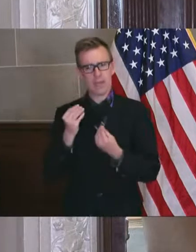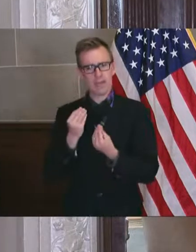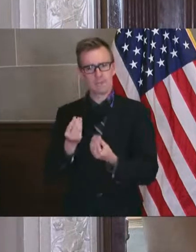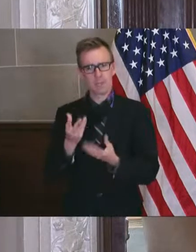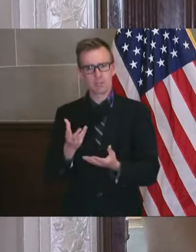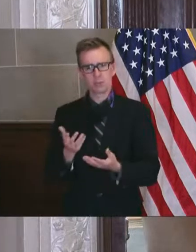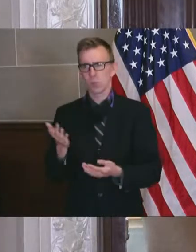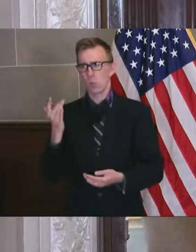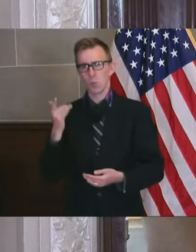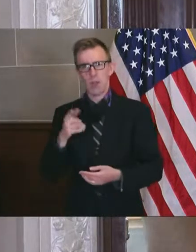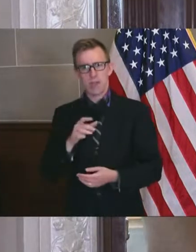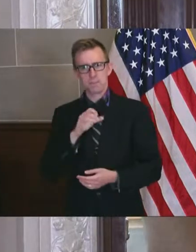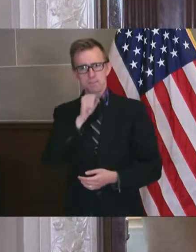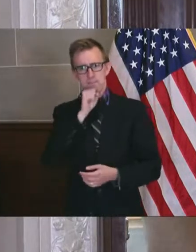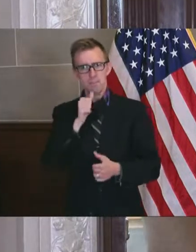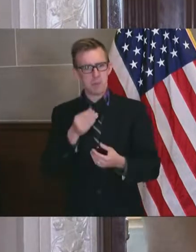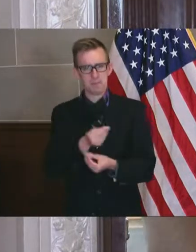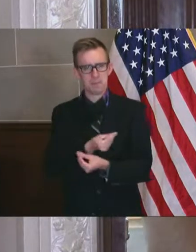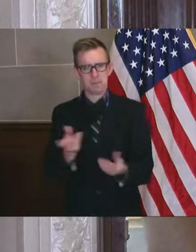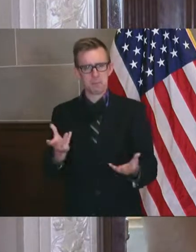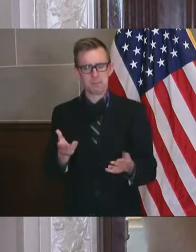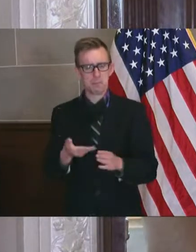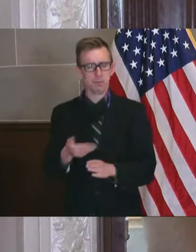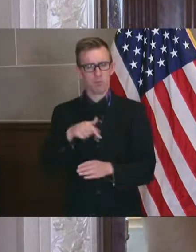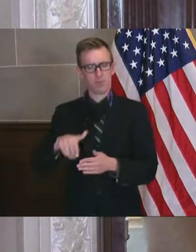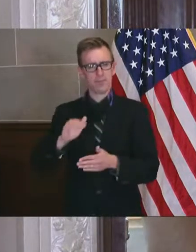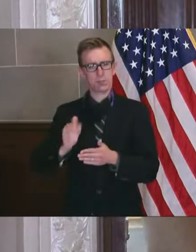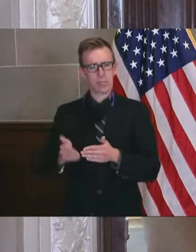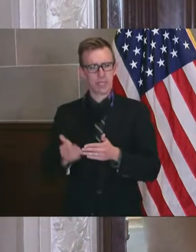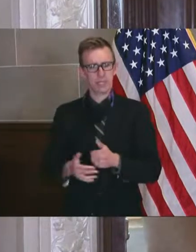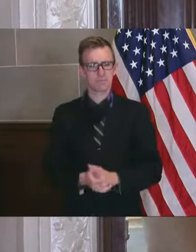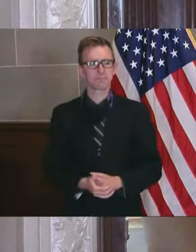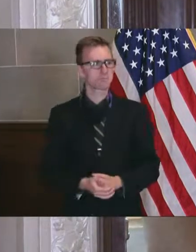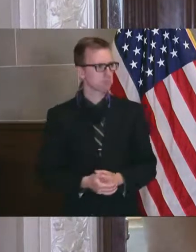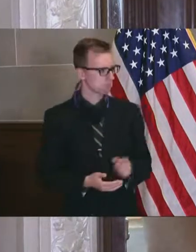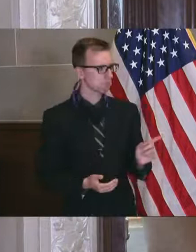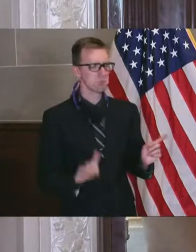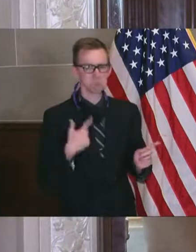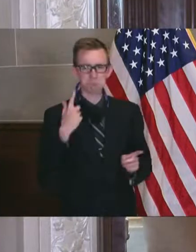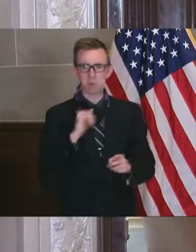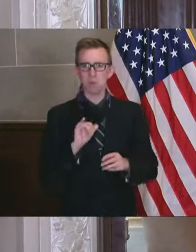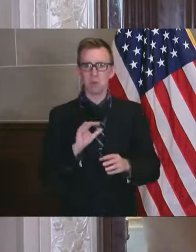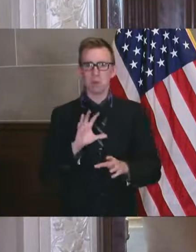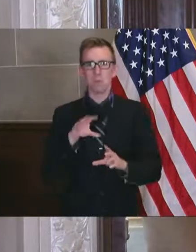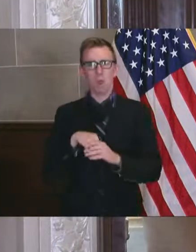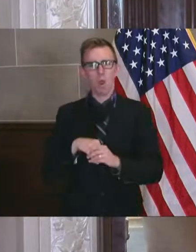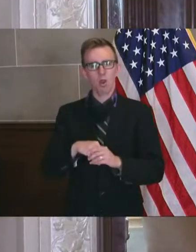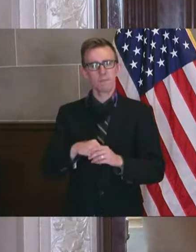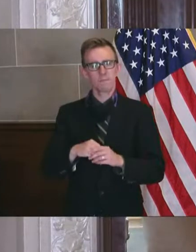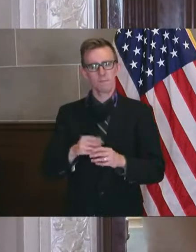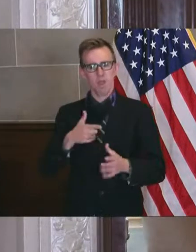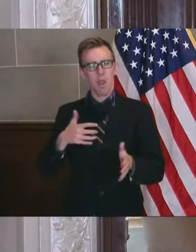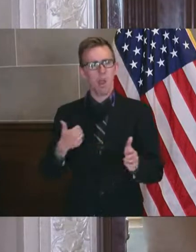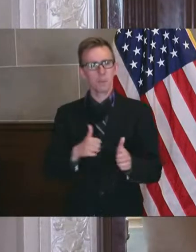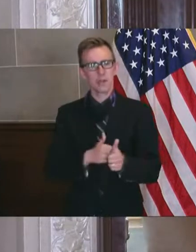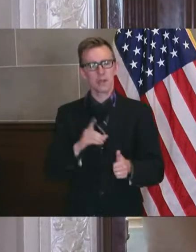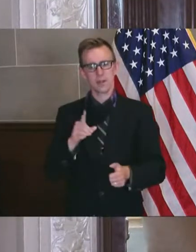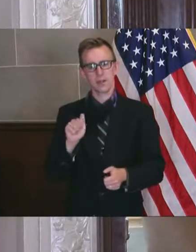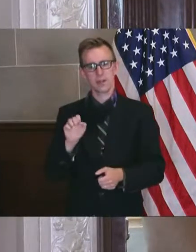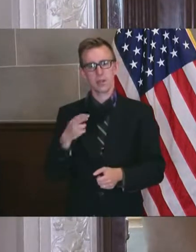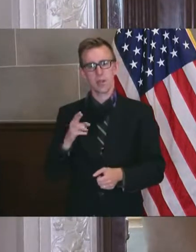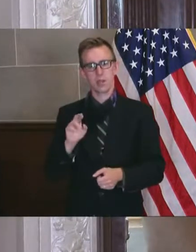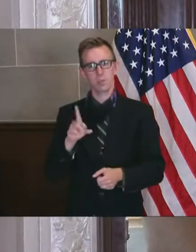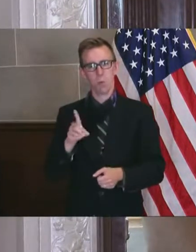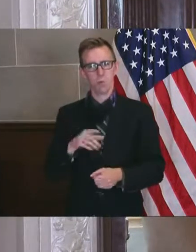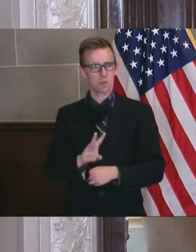information, and why wasn't shared publicly before this weekend? I think, Crystal, I think it was part of updating the dashboard that when we